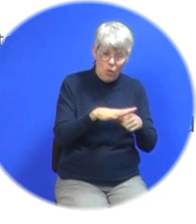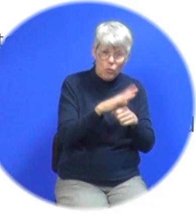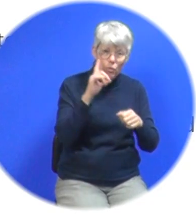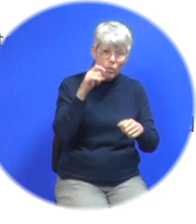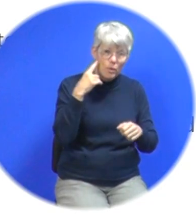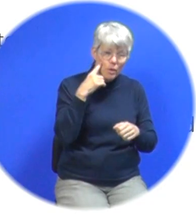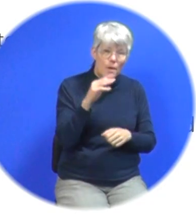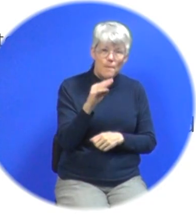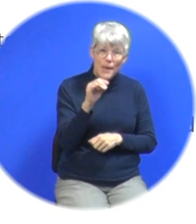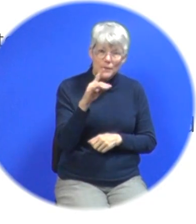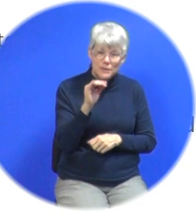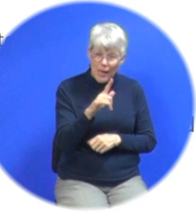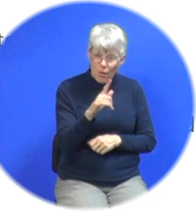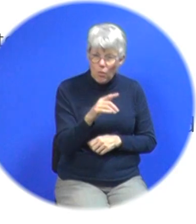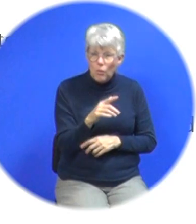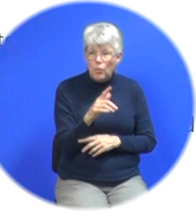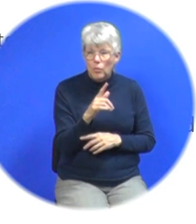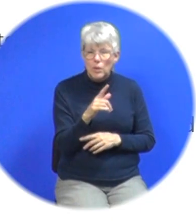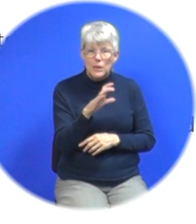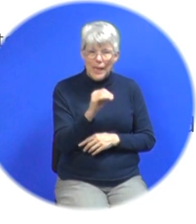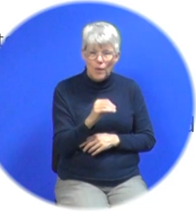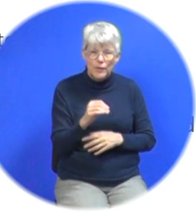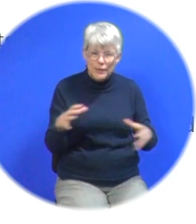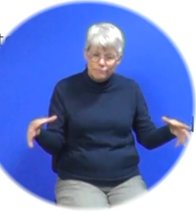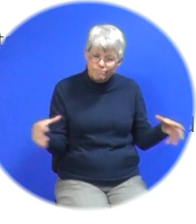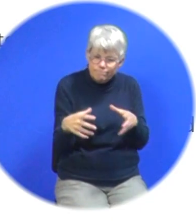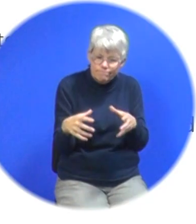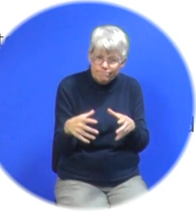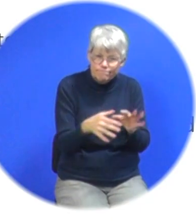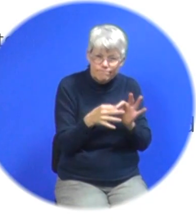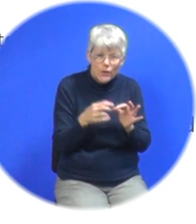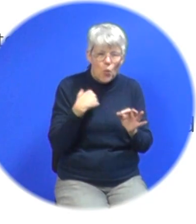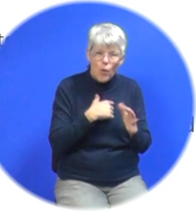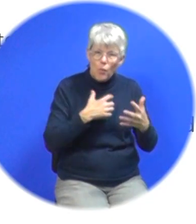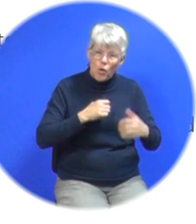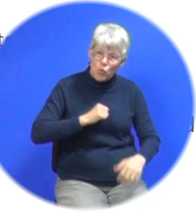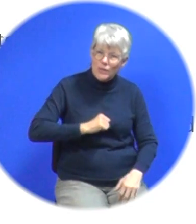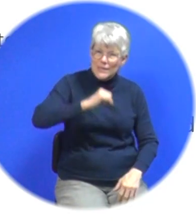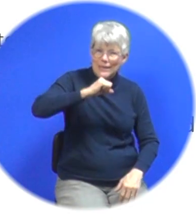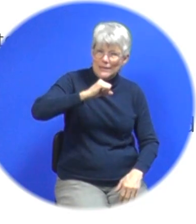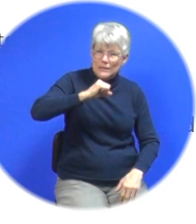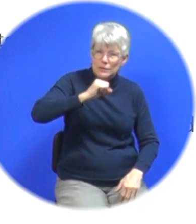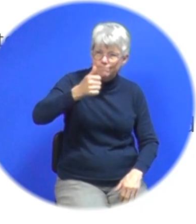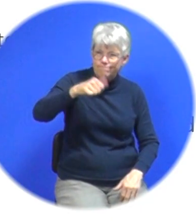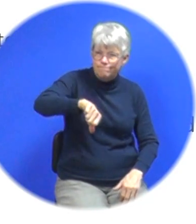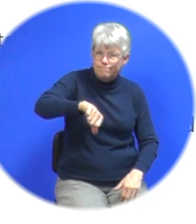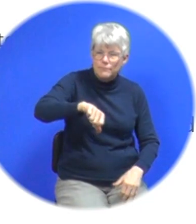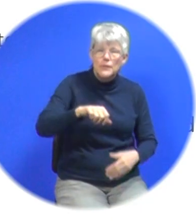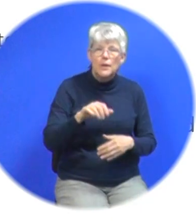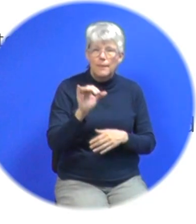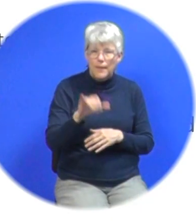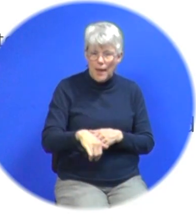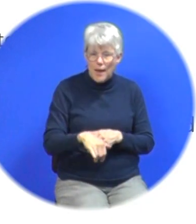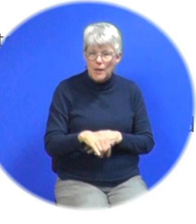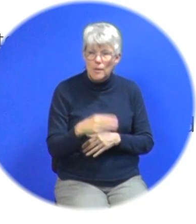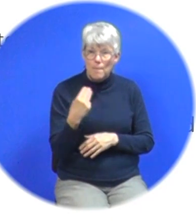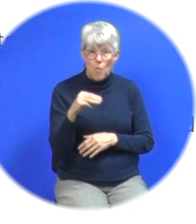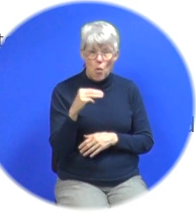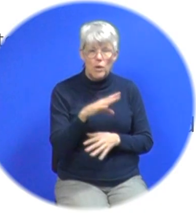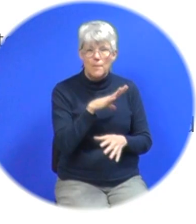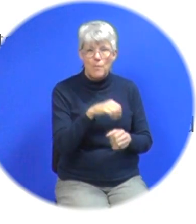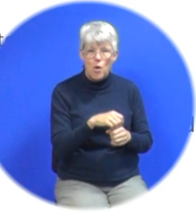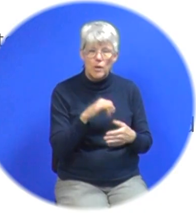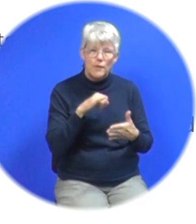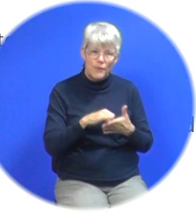McDowell County have formed a coalition to resist this and its negative impacts on our communities. Morganton is part of that coalition,